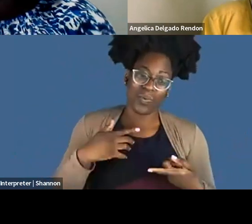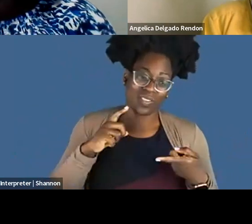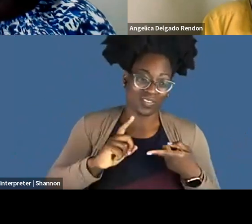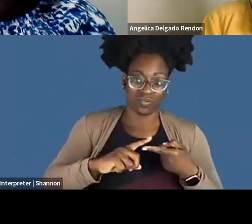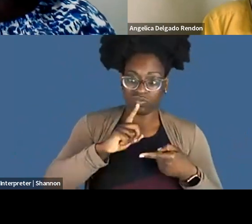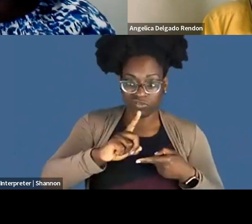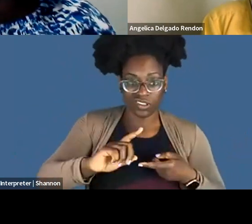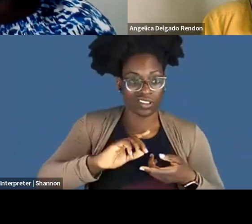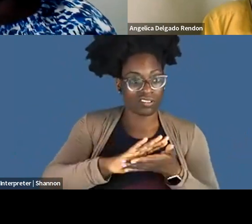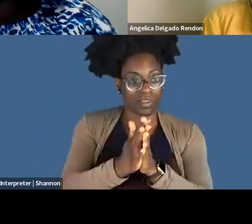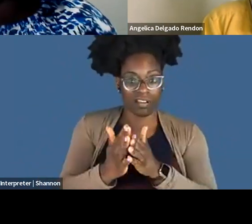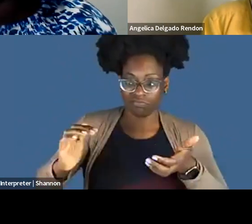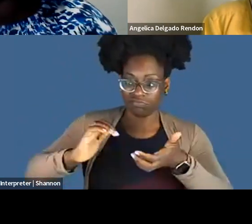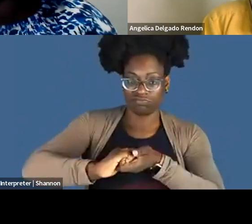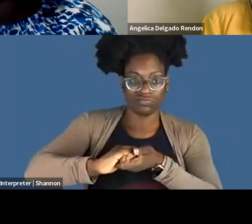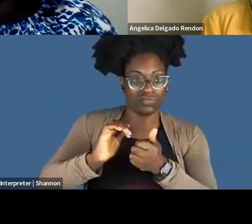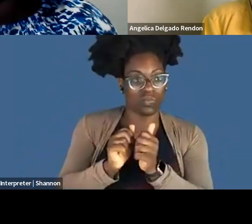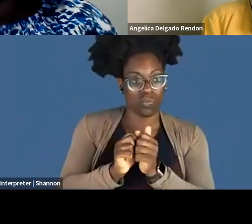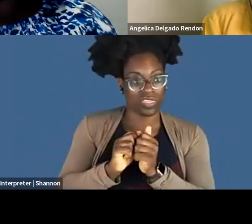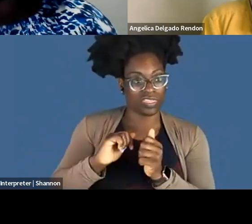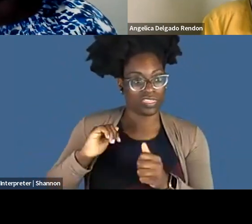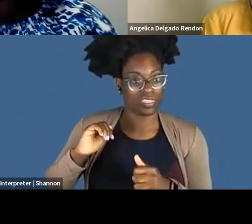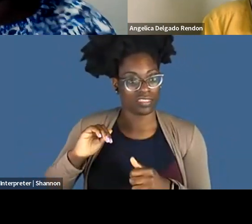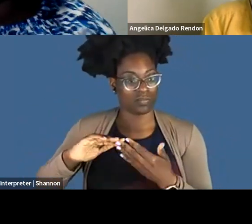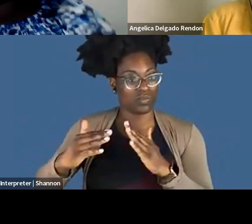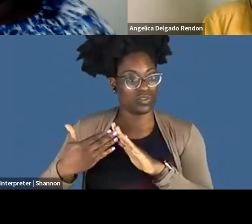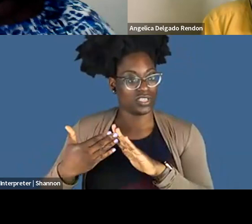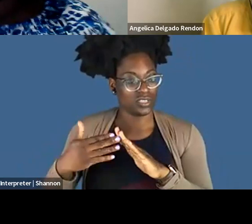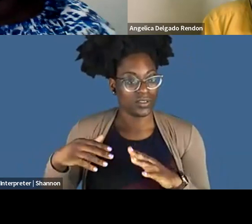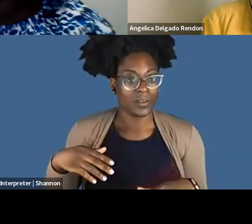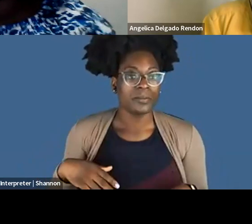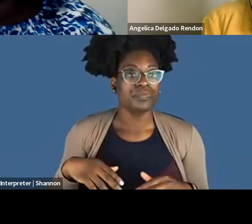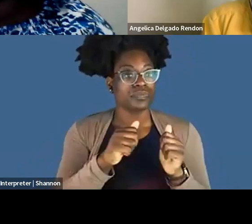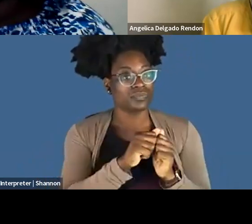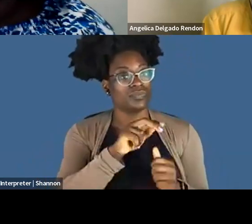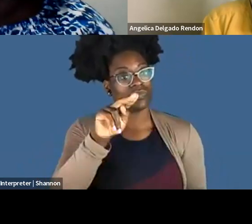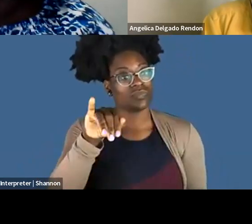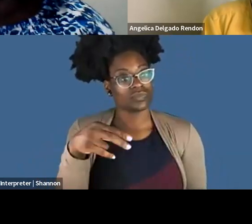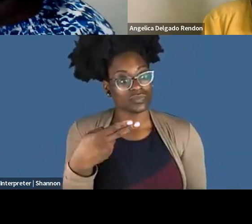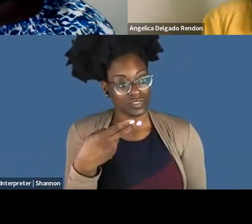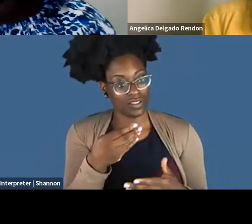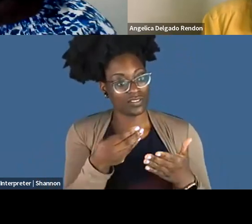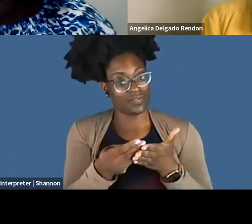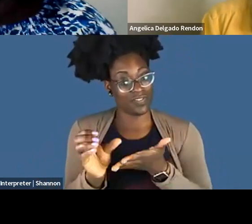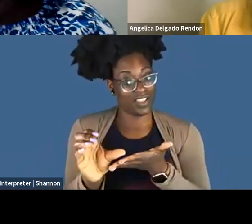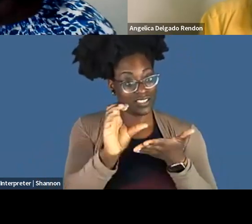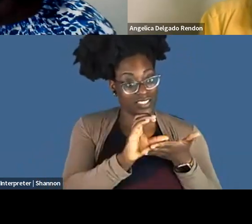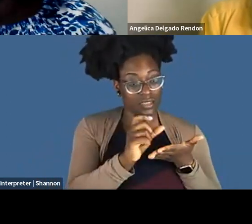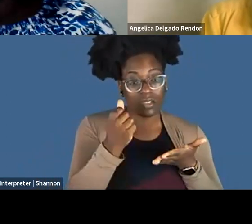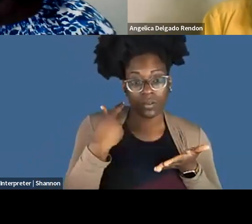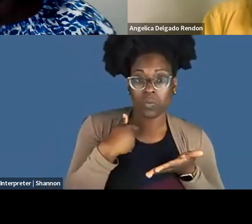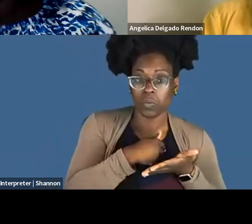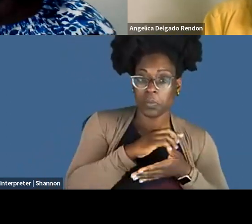that with NIH funding, because we have been on participatory projects for years, and I think